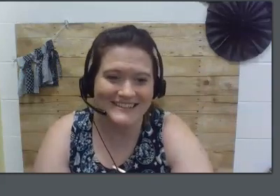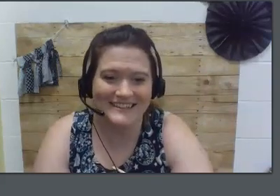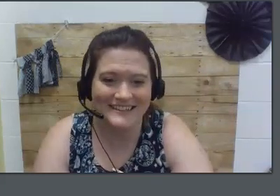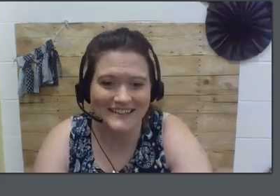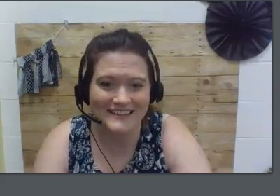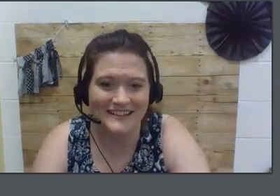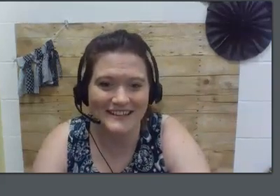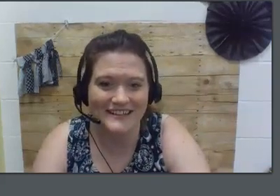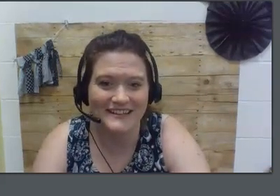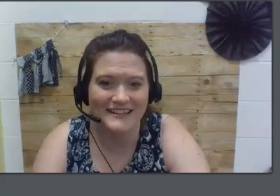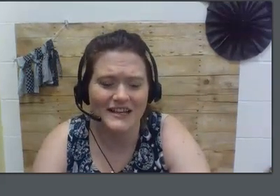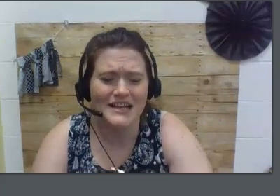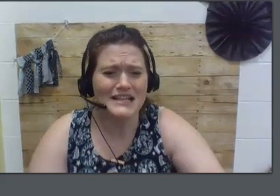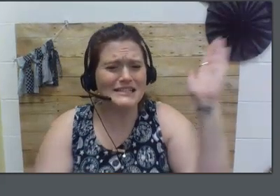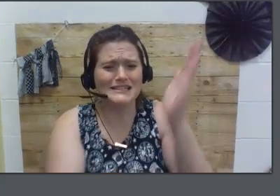sneeze.